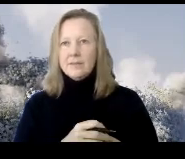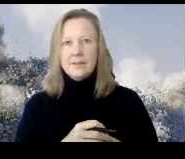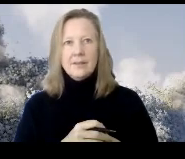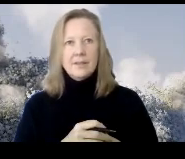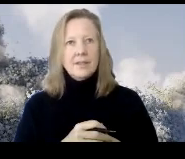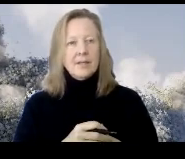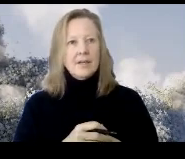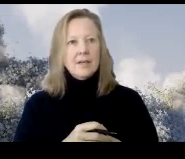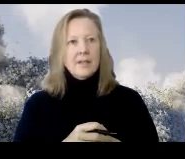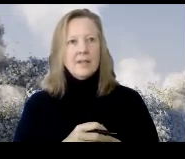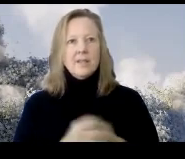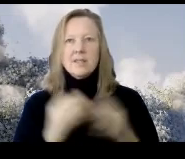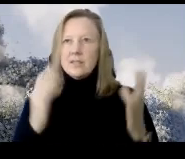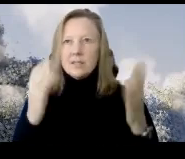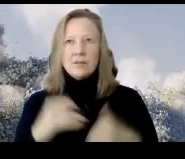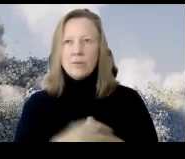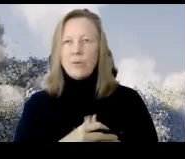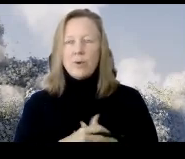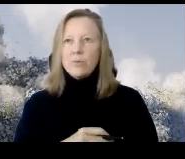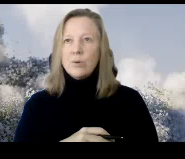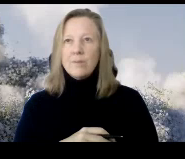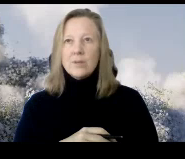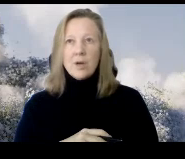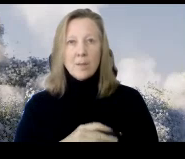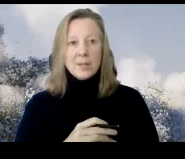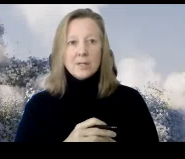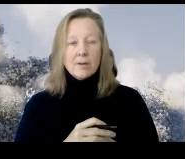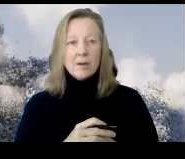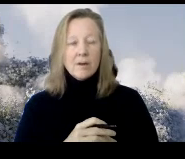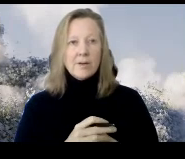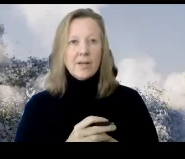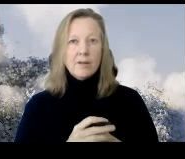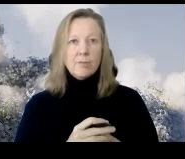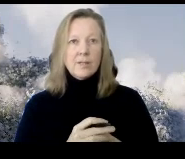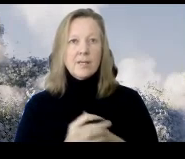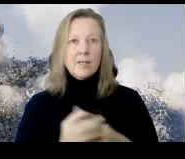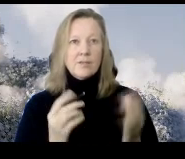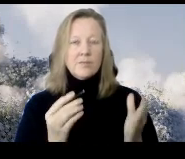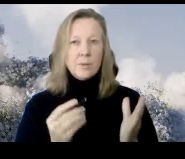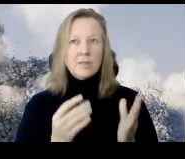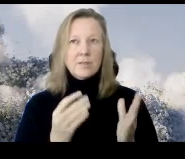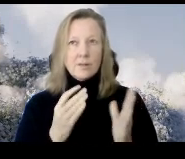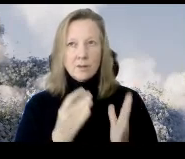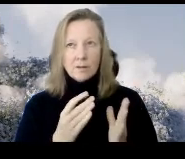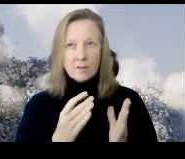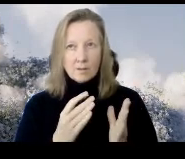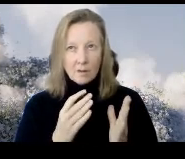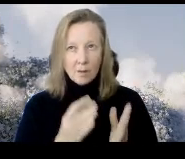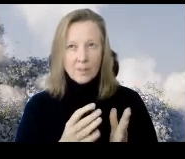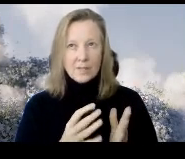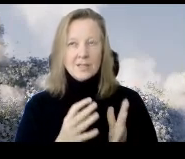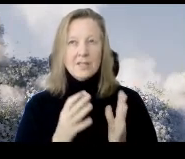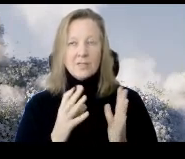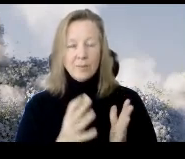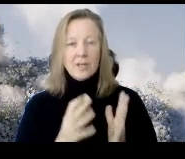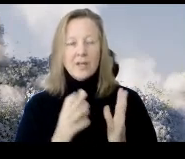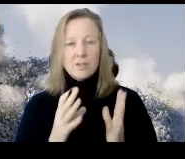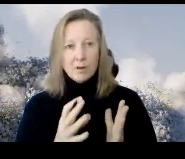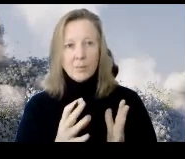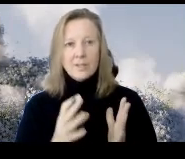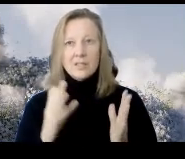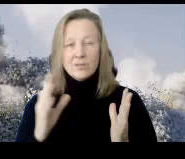slide. This is just a run through of the topics that are covered, and it really is focused on the competencies,